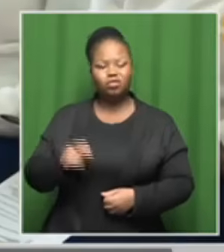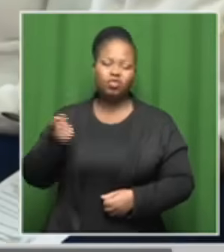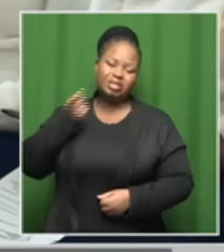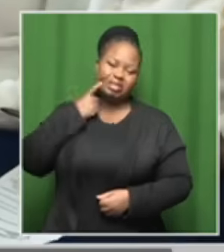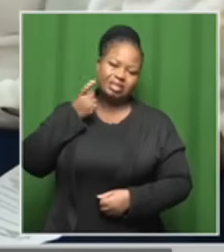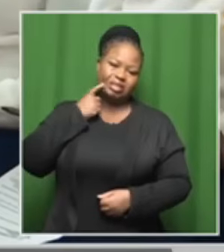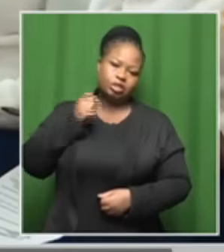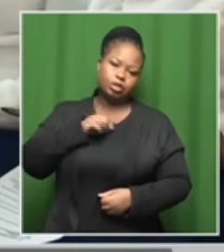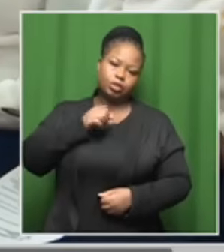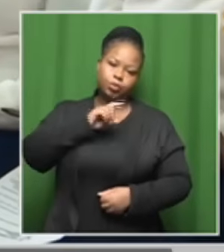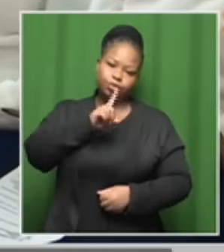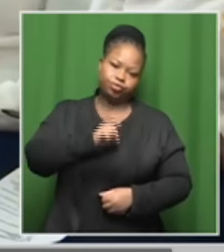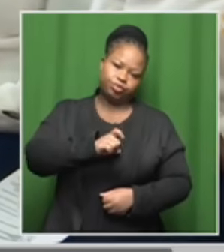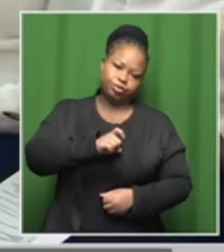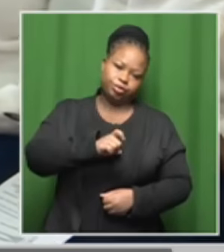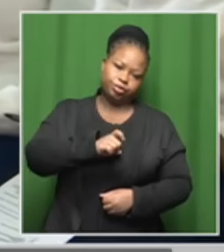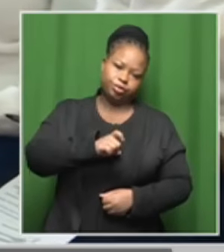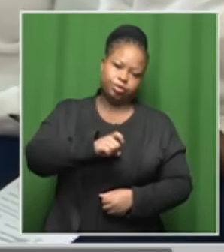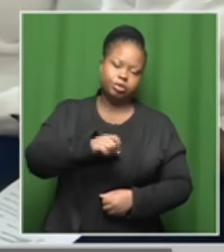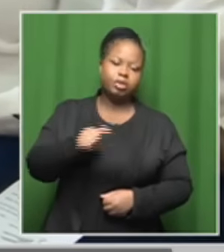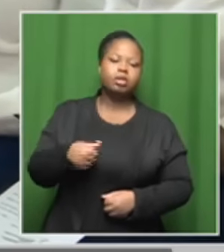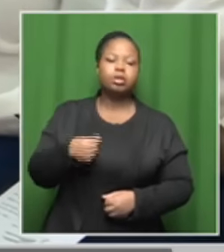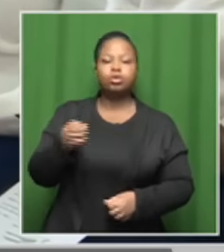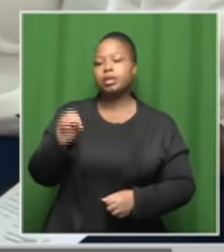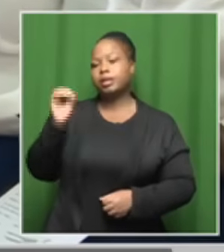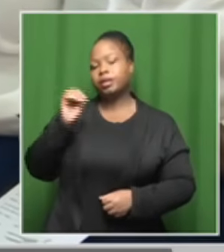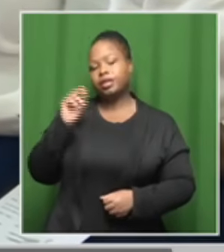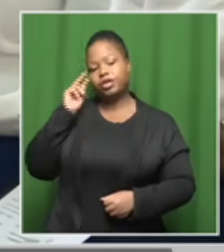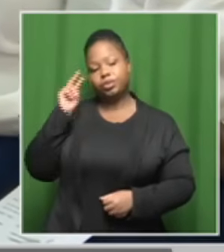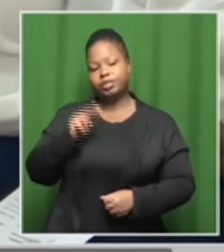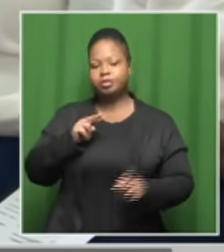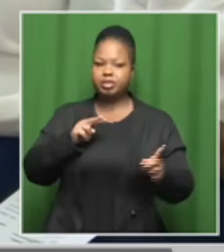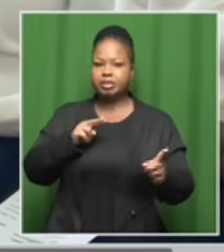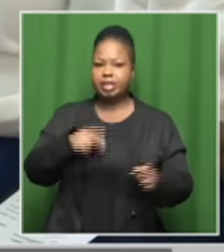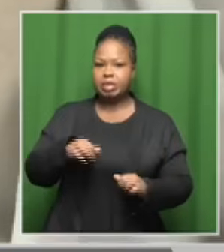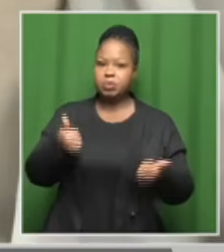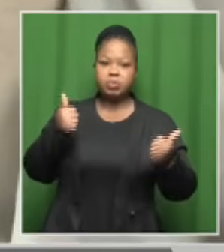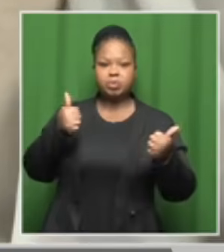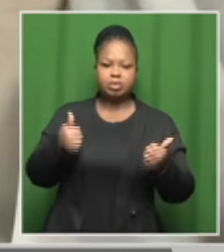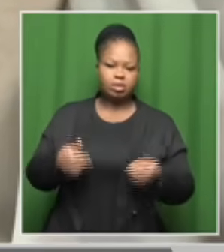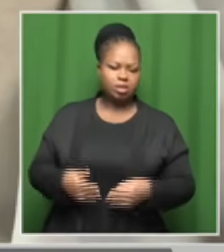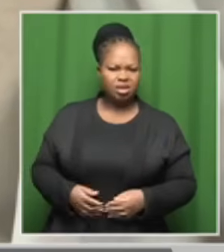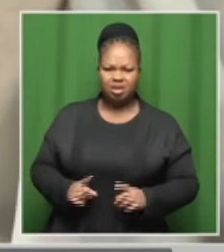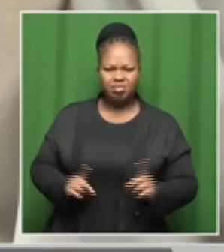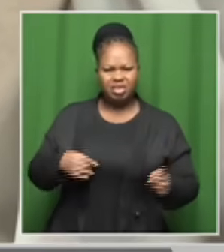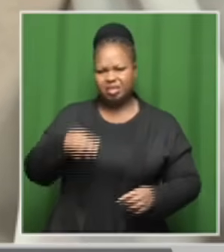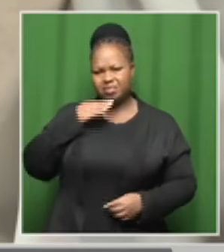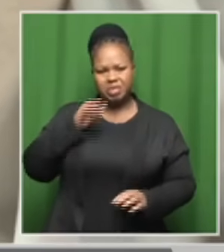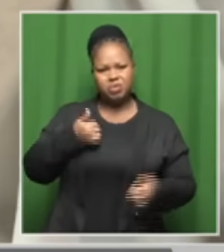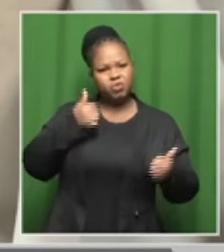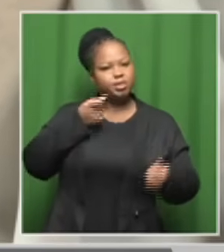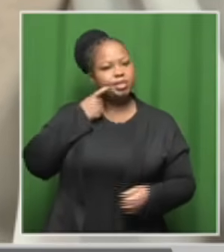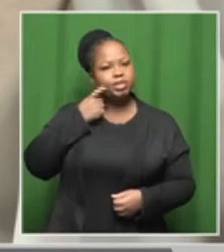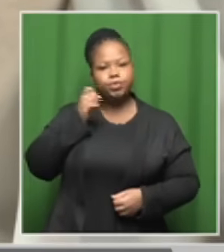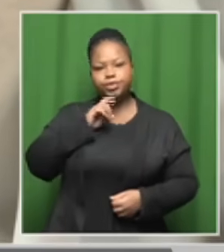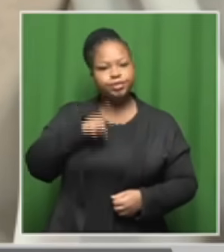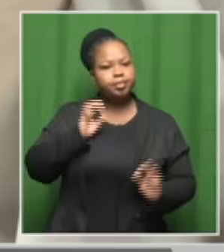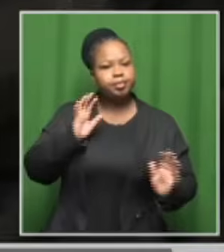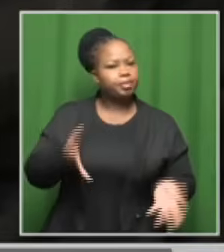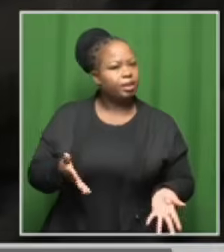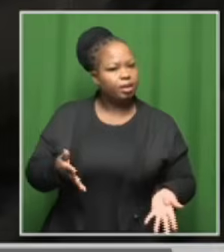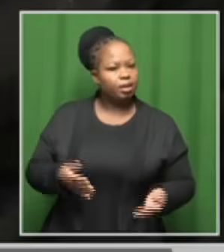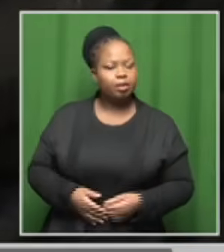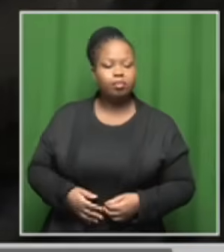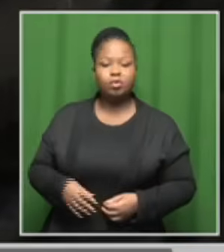easy questions, and you create a perception that they're good, but they're only good in the easy questions. When